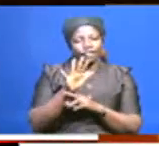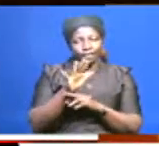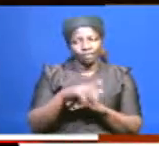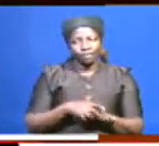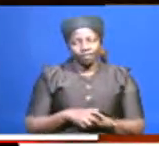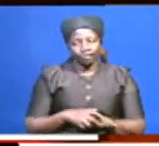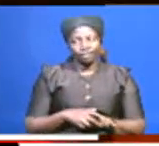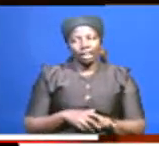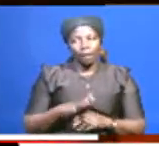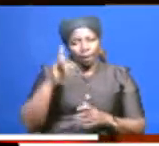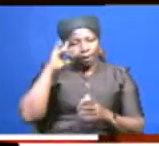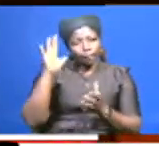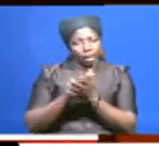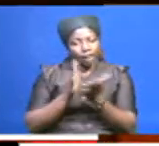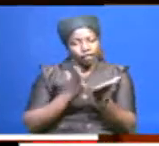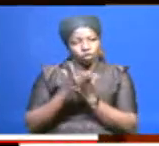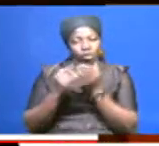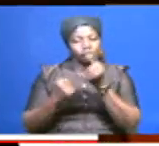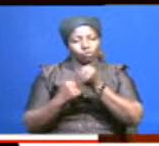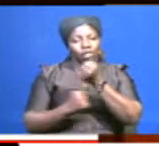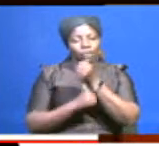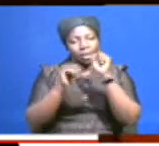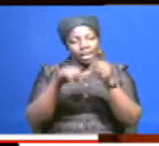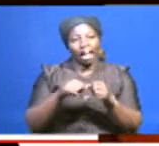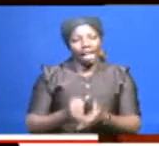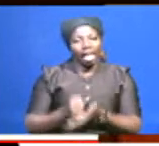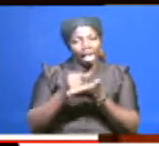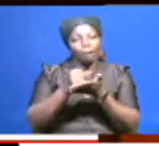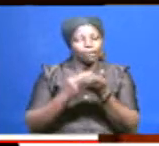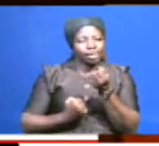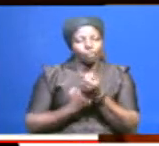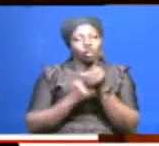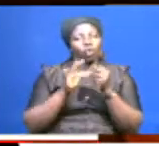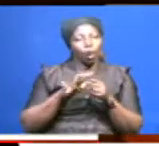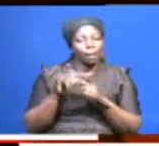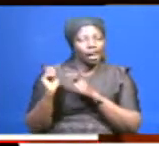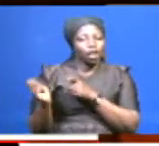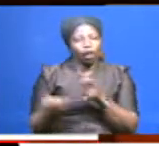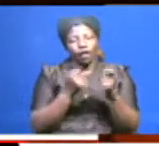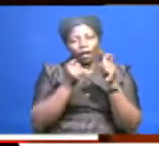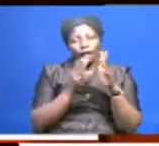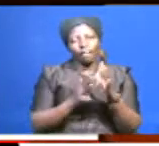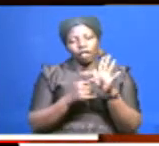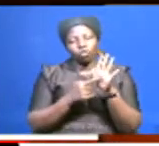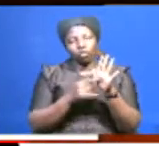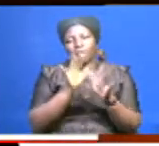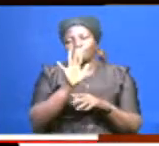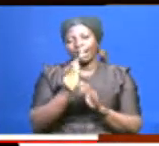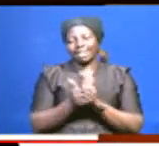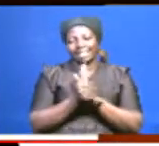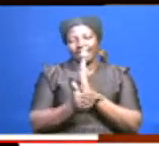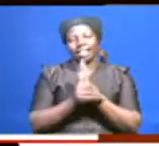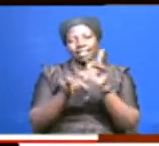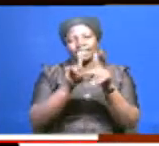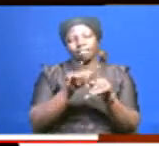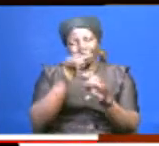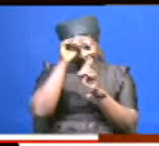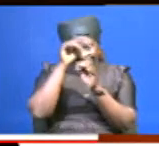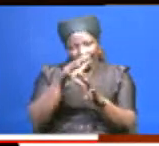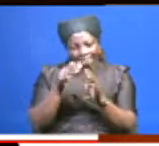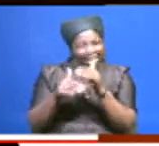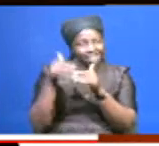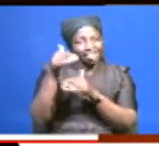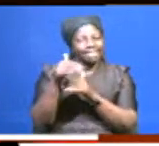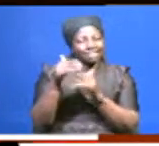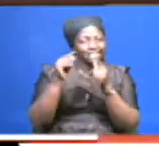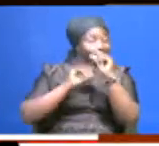sponsorship, we will be able to help support women golfers to showcase their skill, as well as inspire the next generation of golfers. So